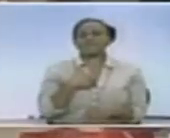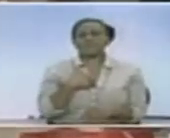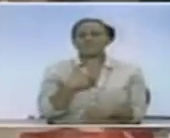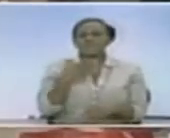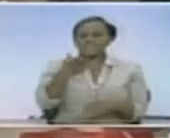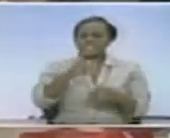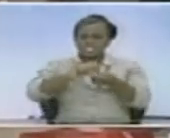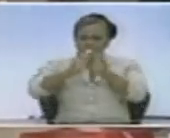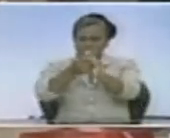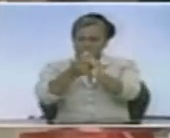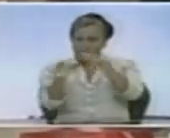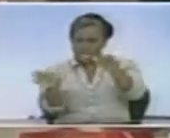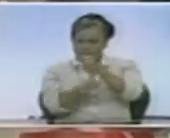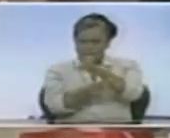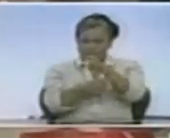under Moi.